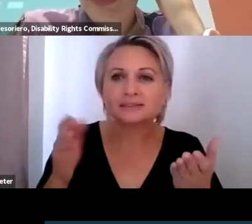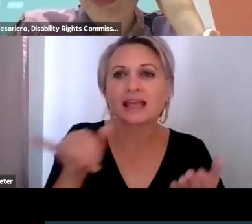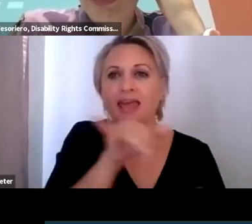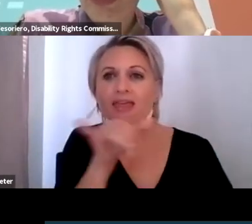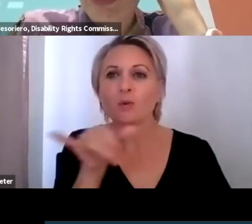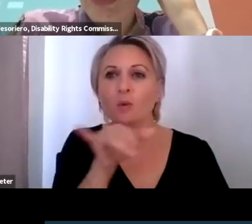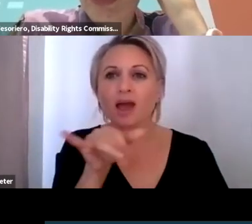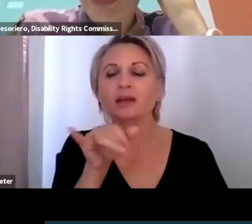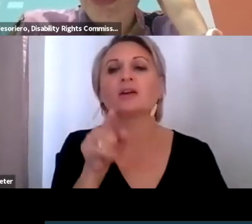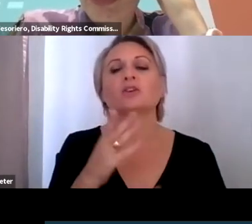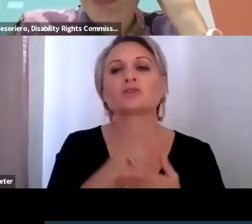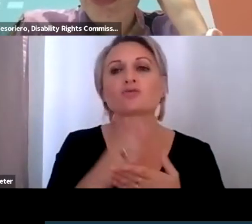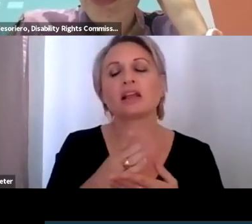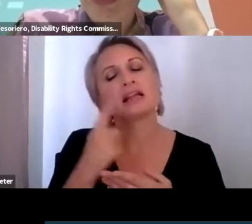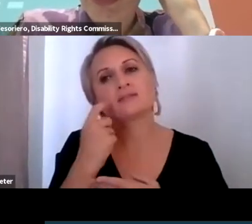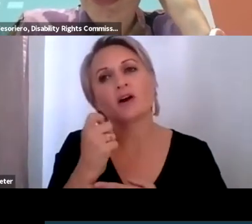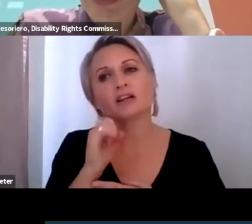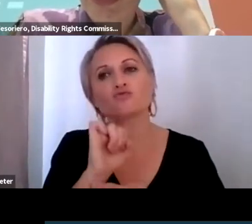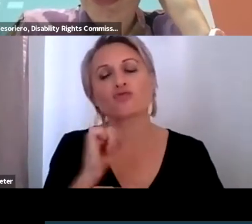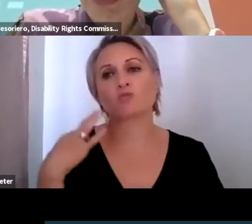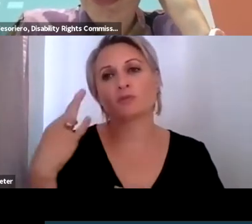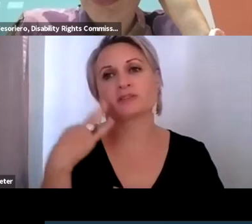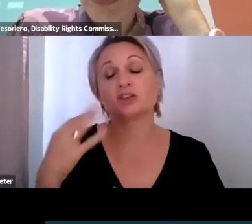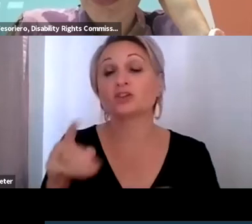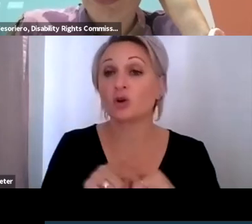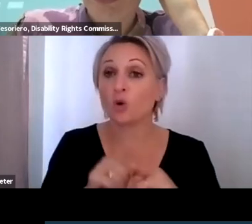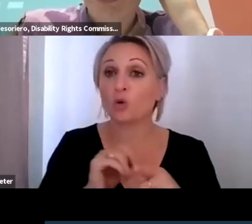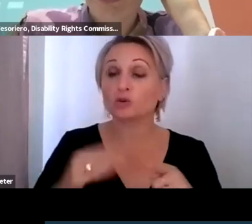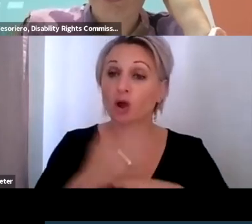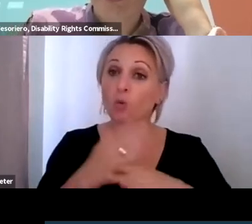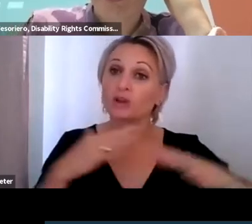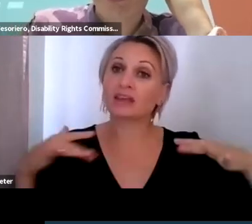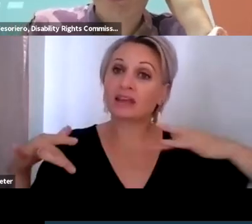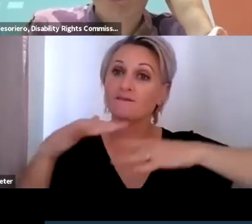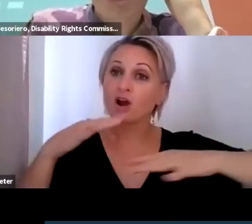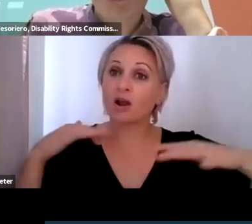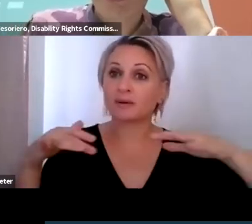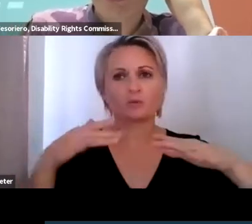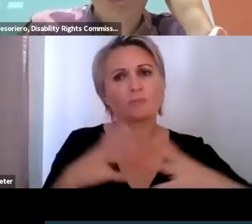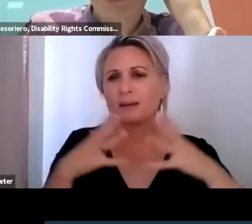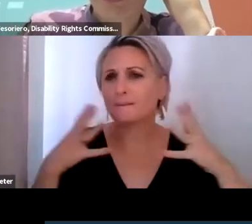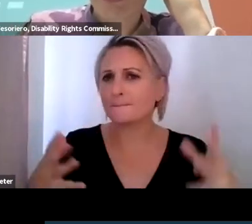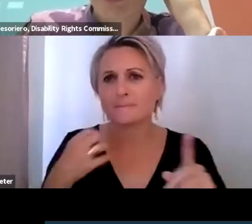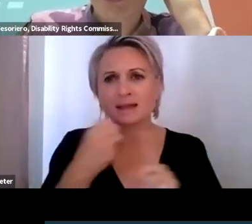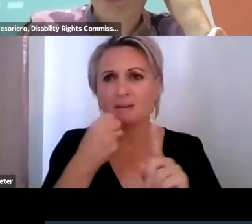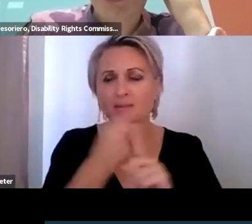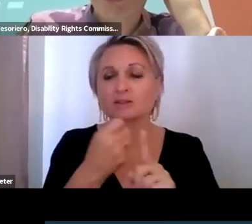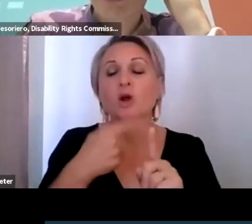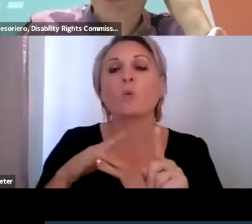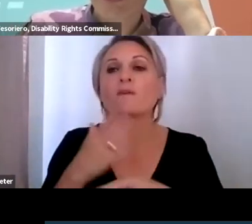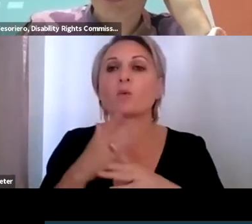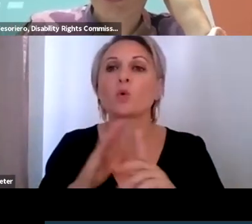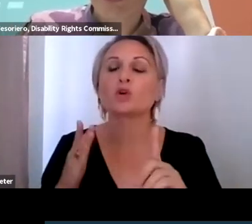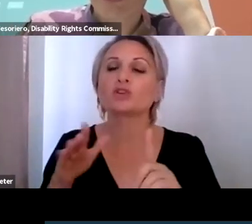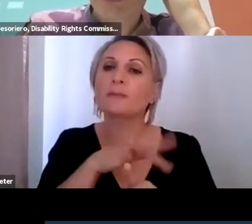it's the flexible working environment that we've been big advocates of. We've had a workplace strategy to make the